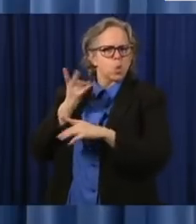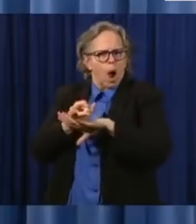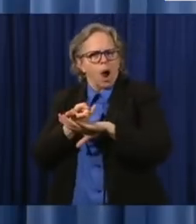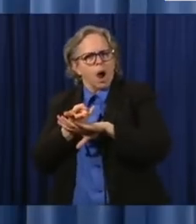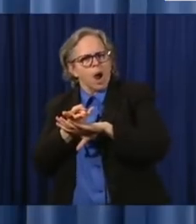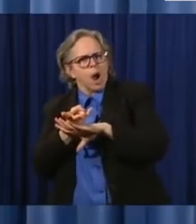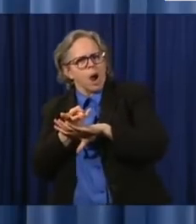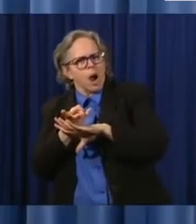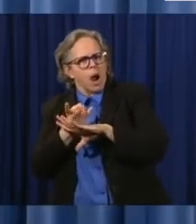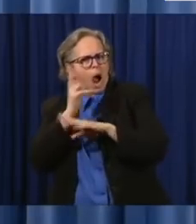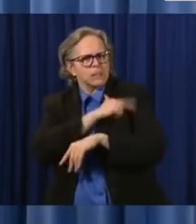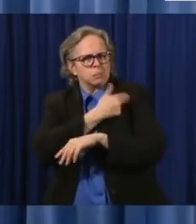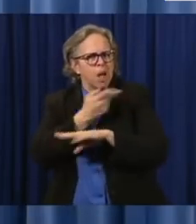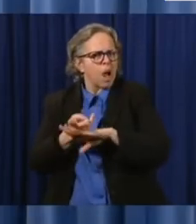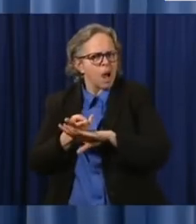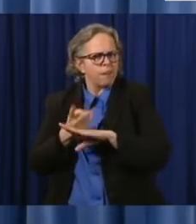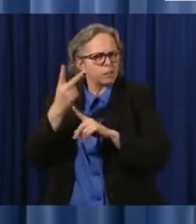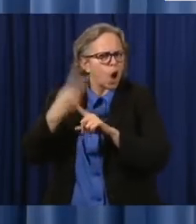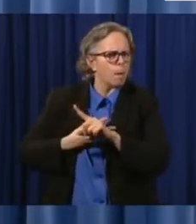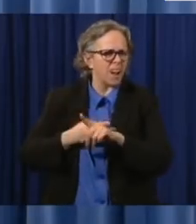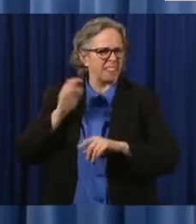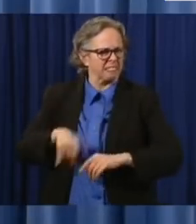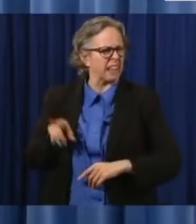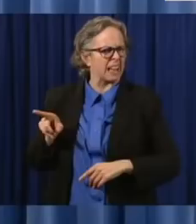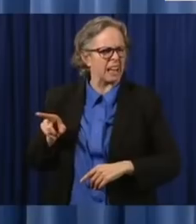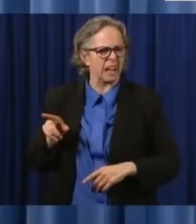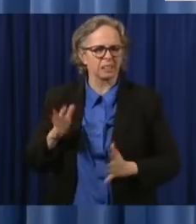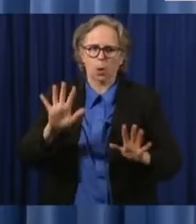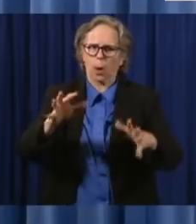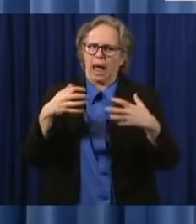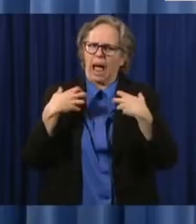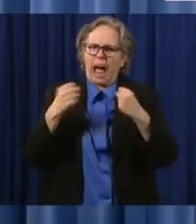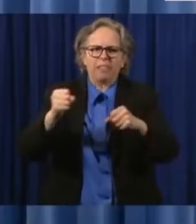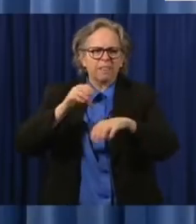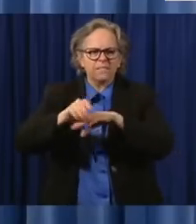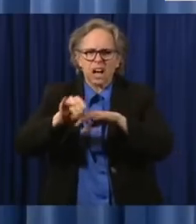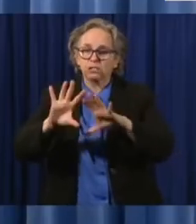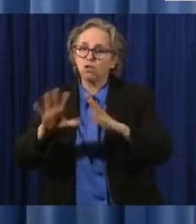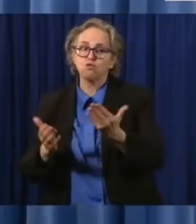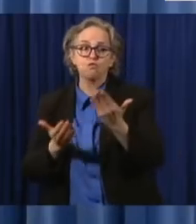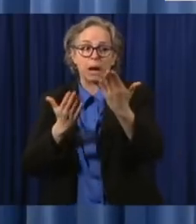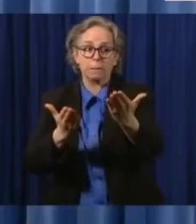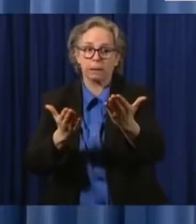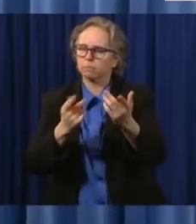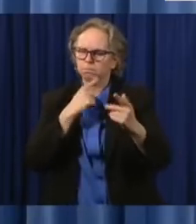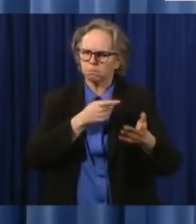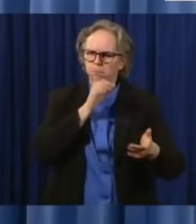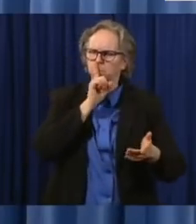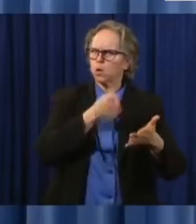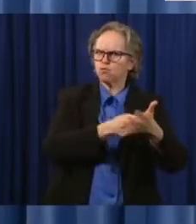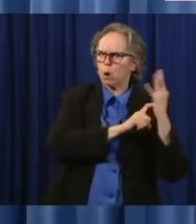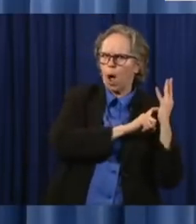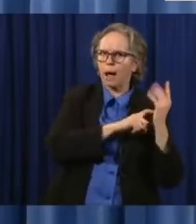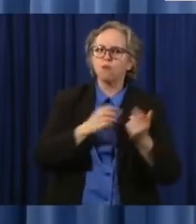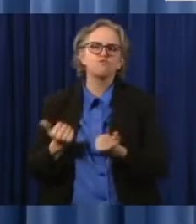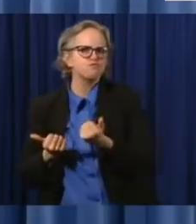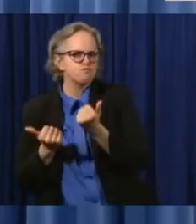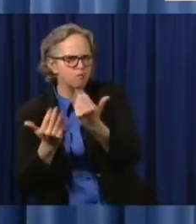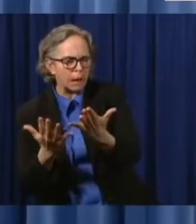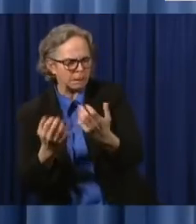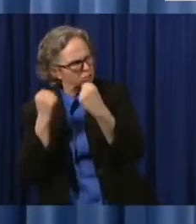Our health advisory recommends, but does not require, it recommends, but does not require that